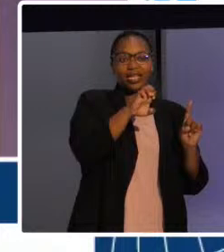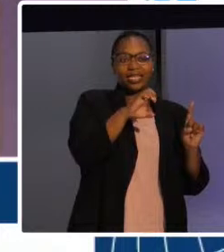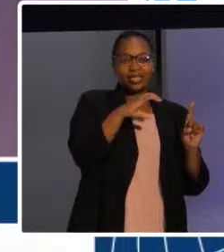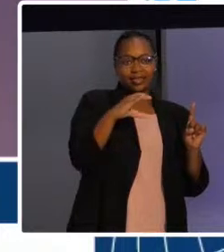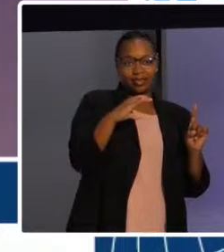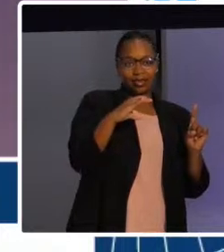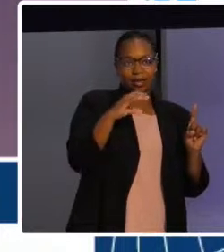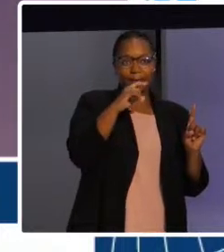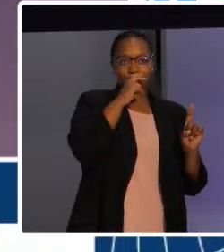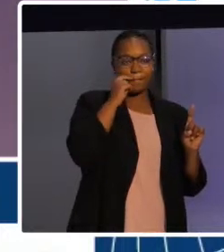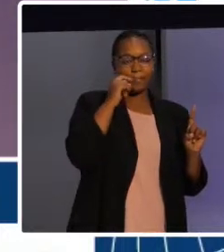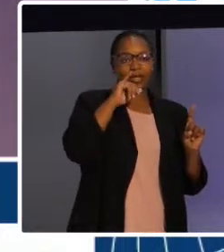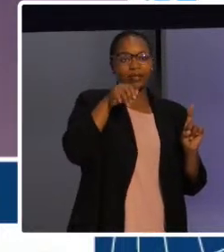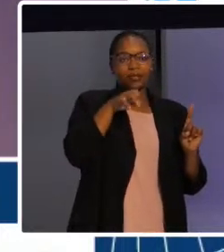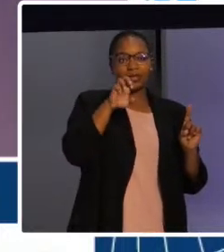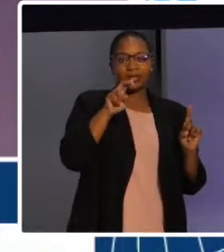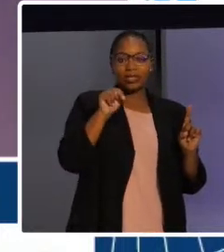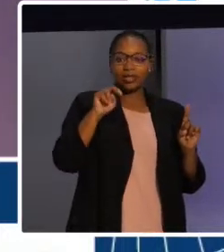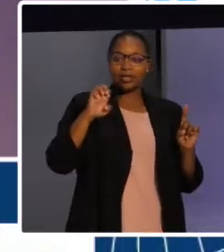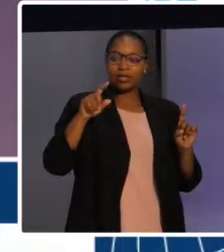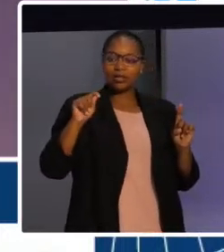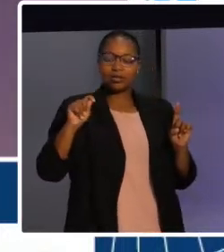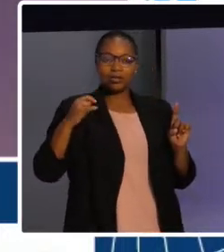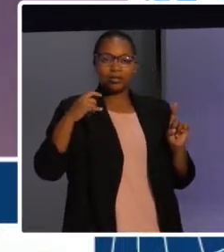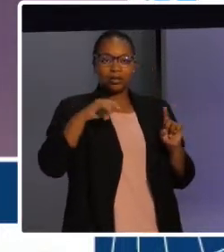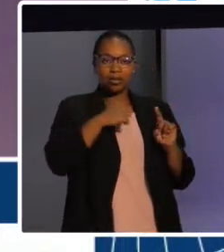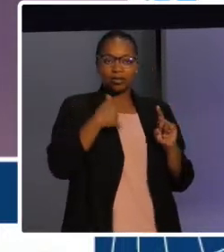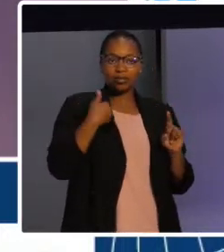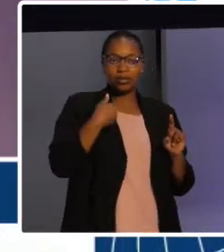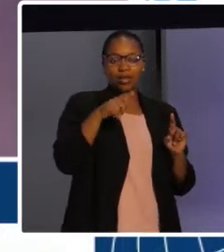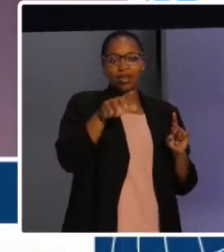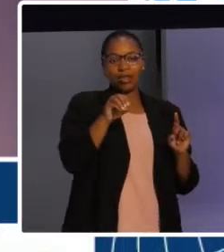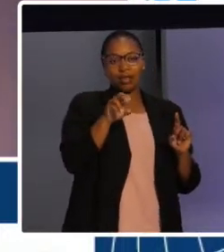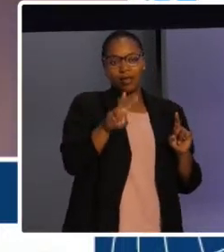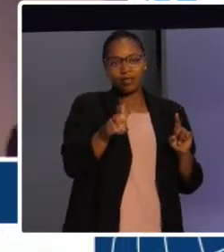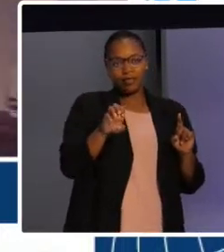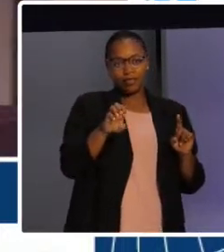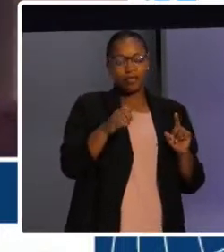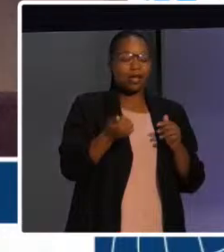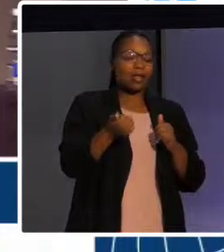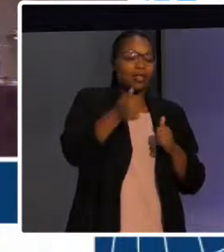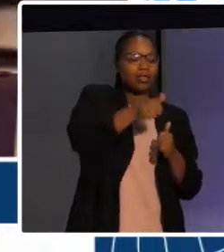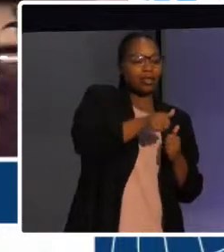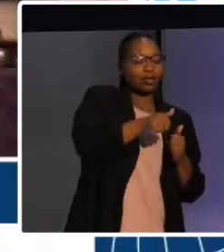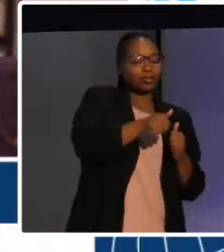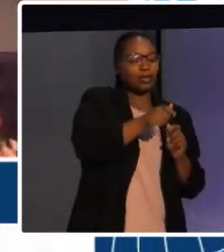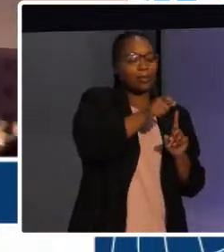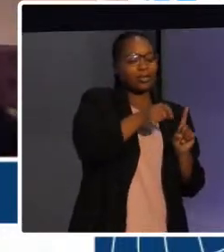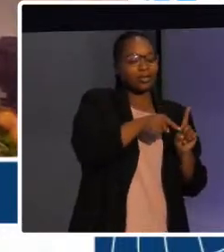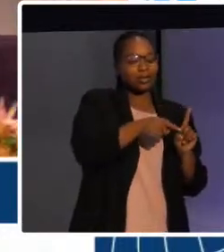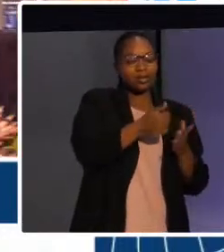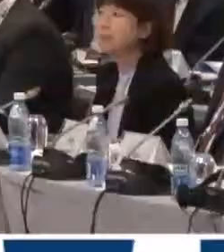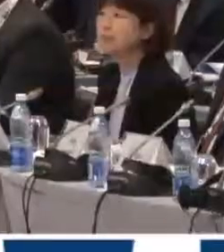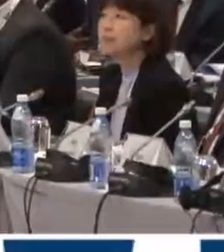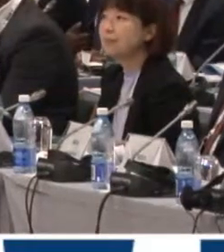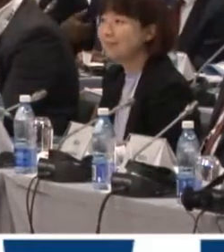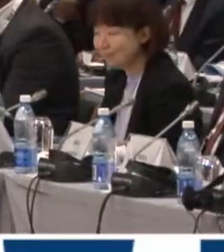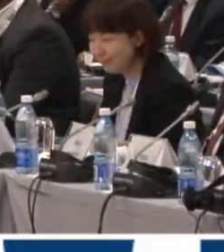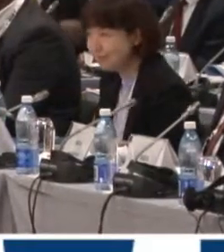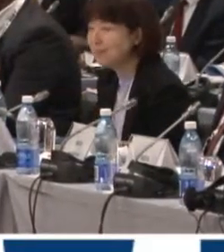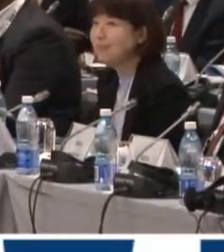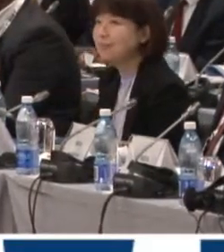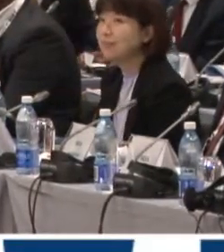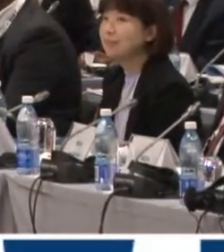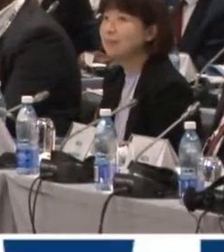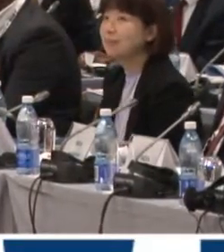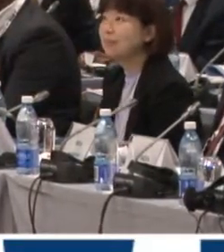Love. Sitting next to her is the Chairperson of the Electoral Commission, Mr. Msutu Miepia.